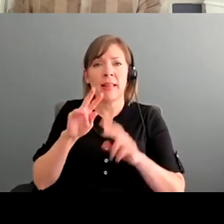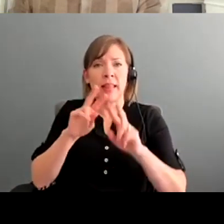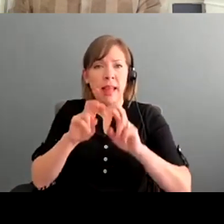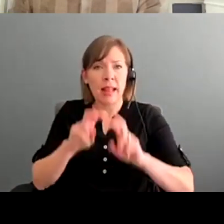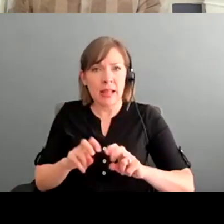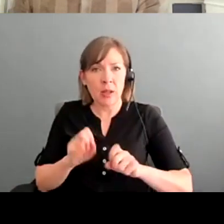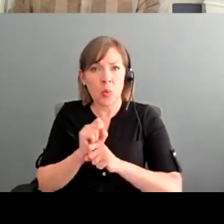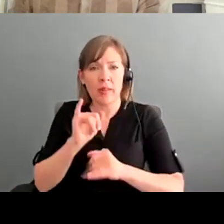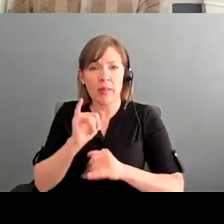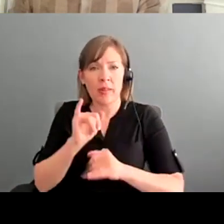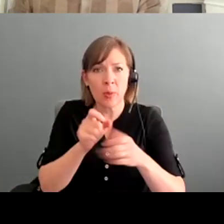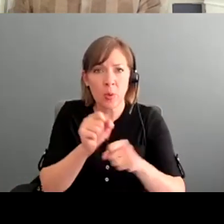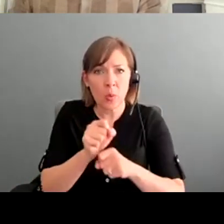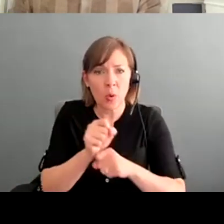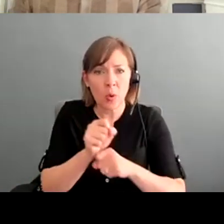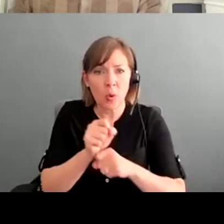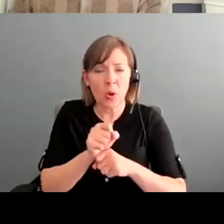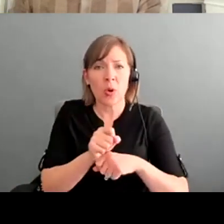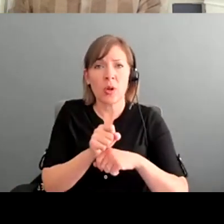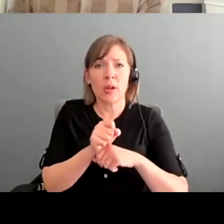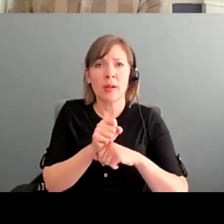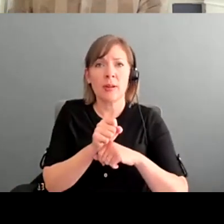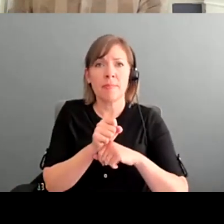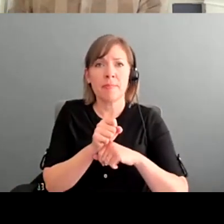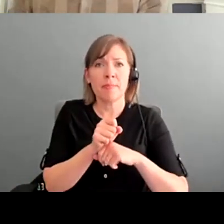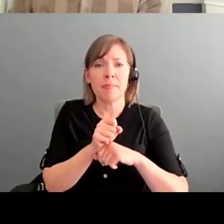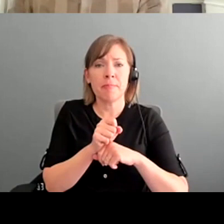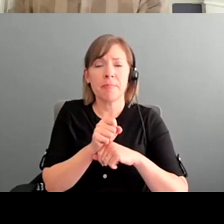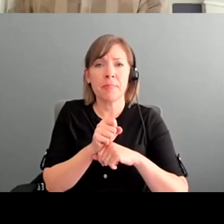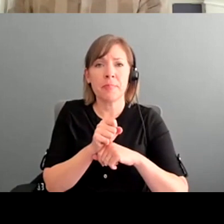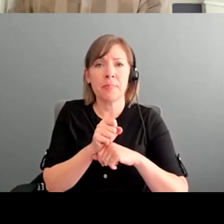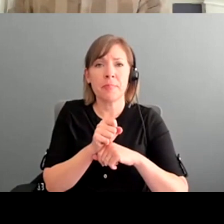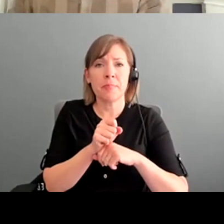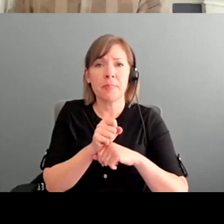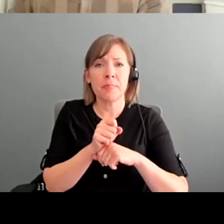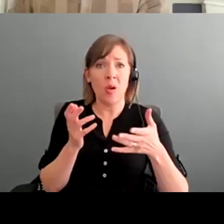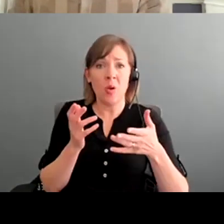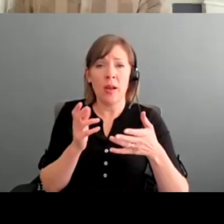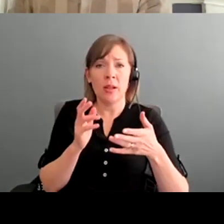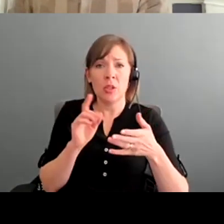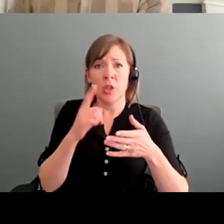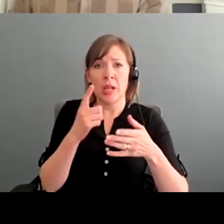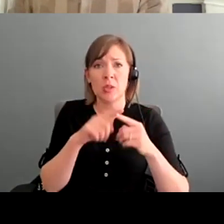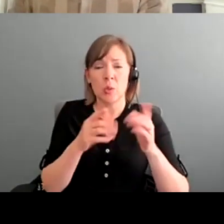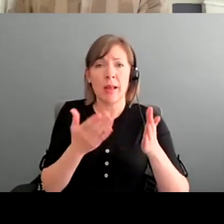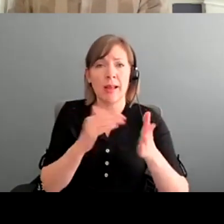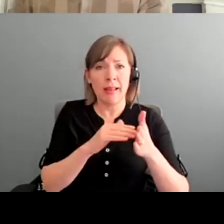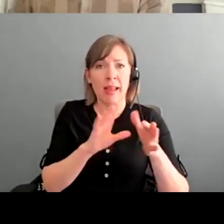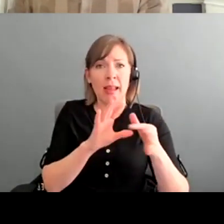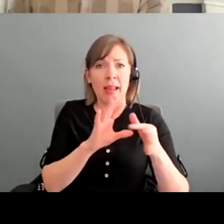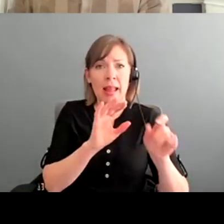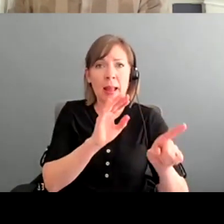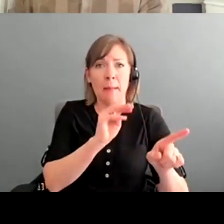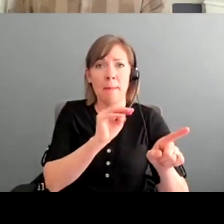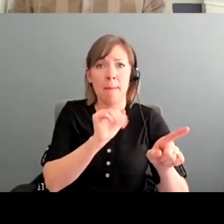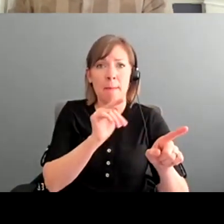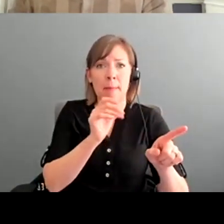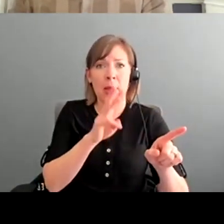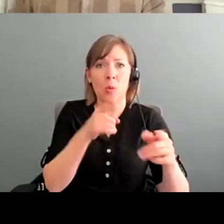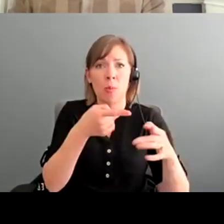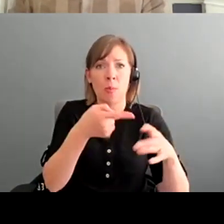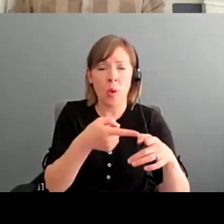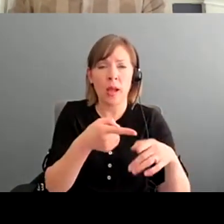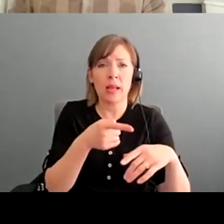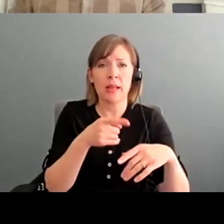the therapeutic work. And just to echo Matthew's point, I mean, I think being able to think those